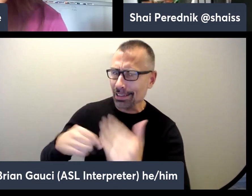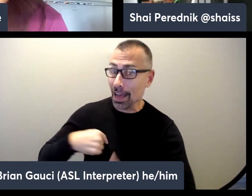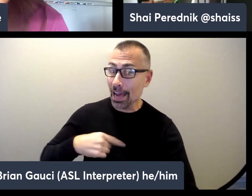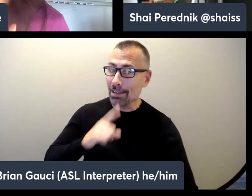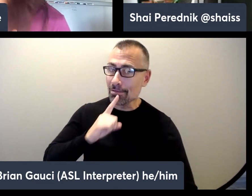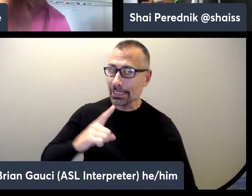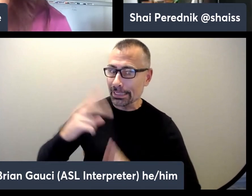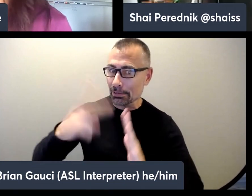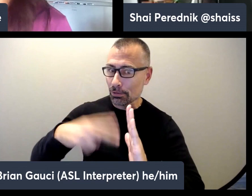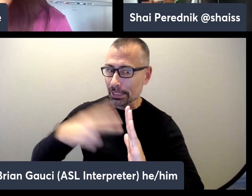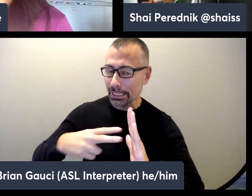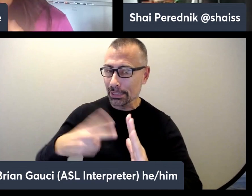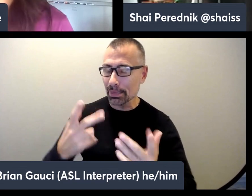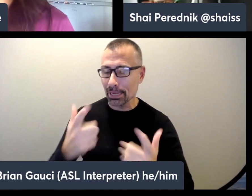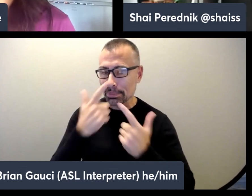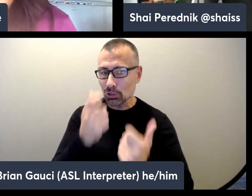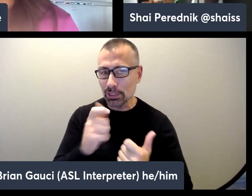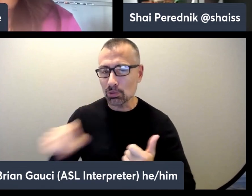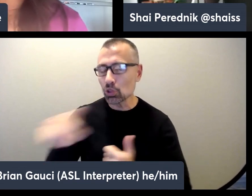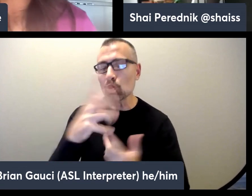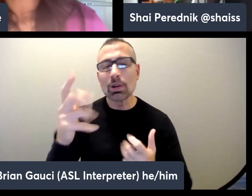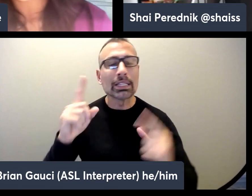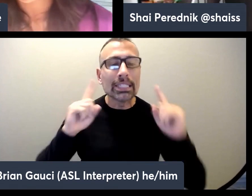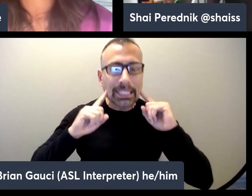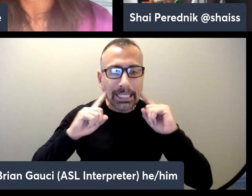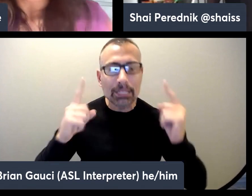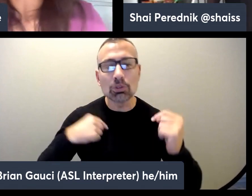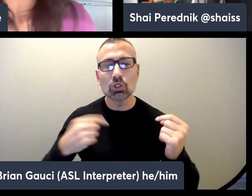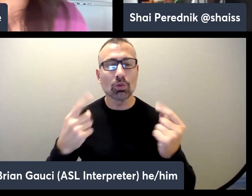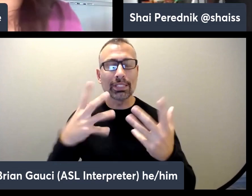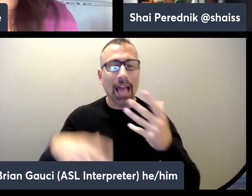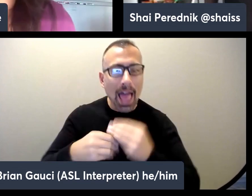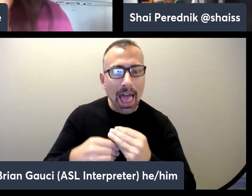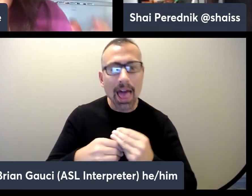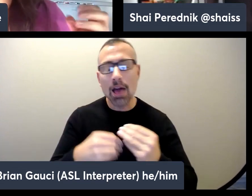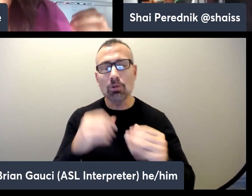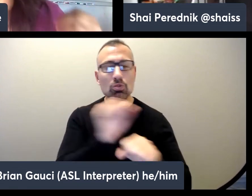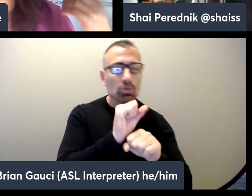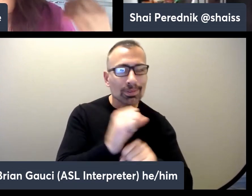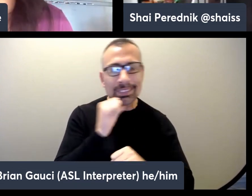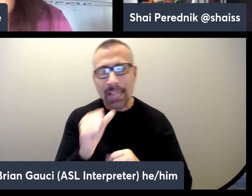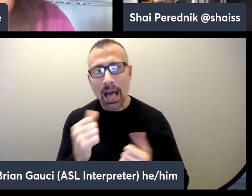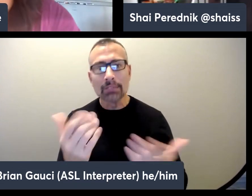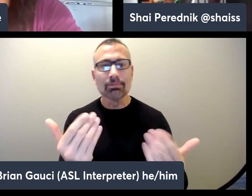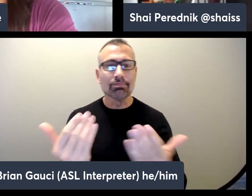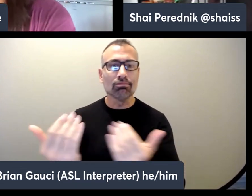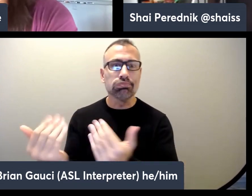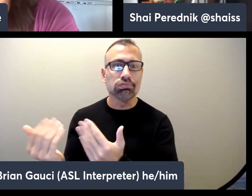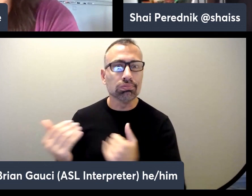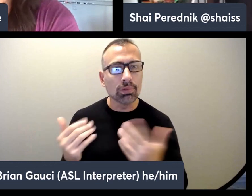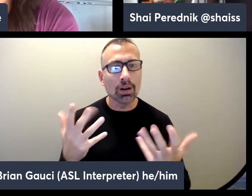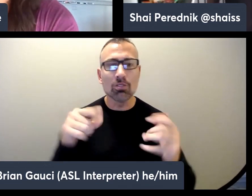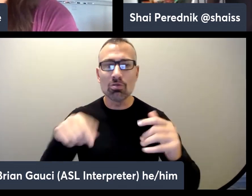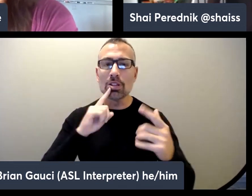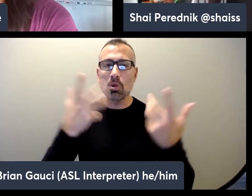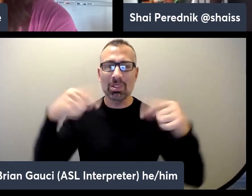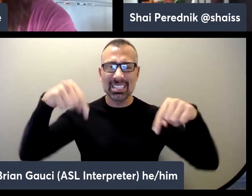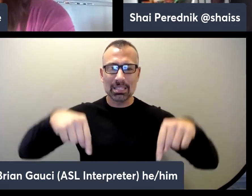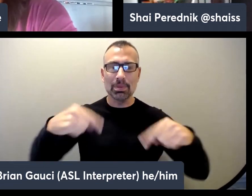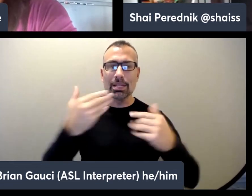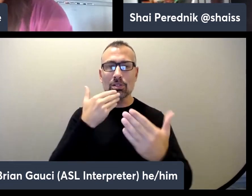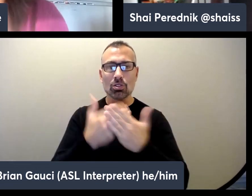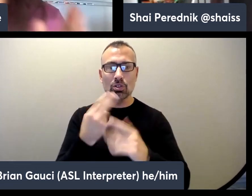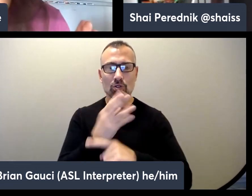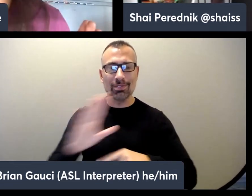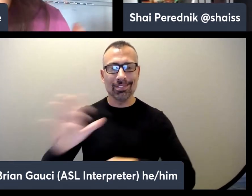about what it is that you want to hear, what's working, what isn't, so we can really make this as an effective use of your time. Thank you so